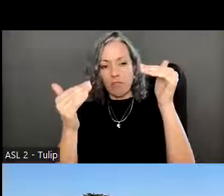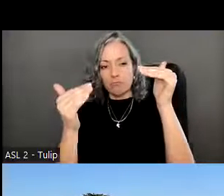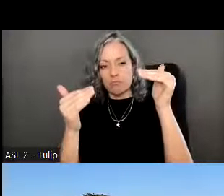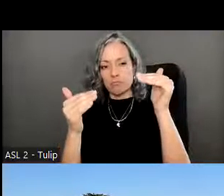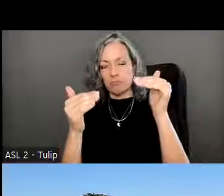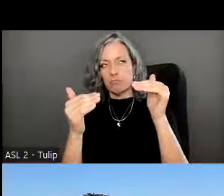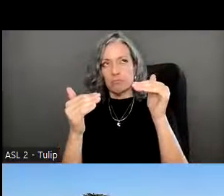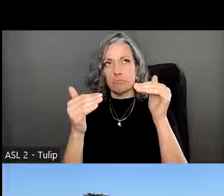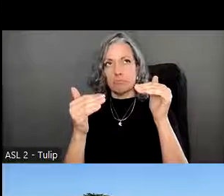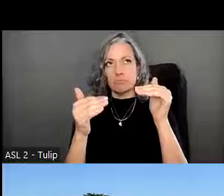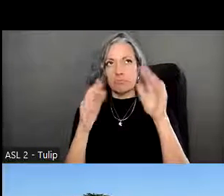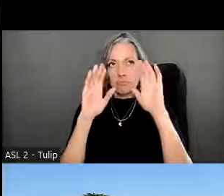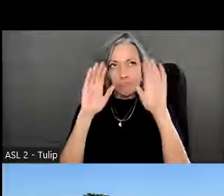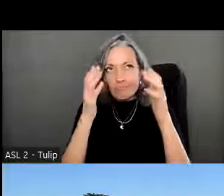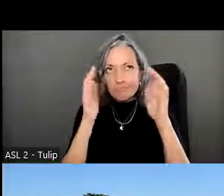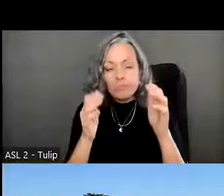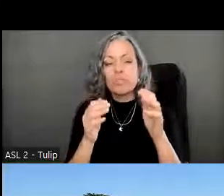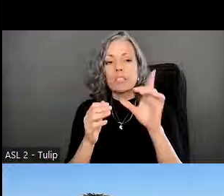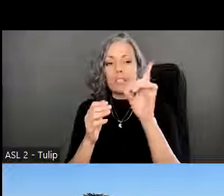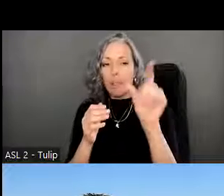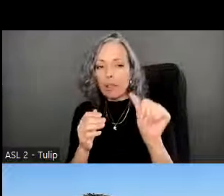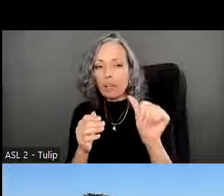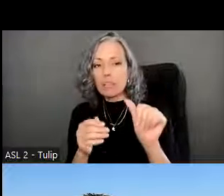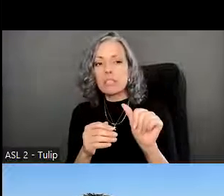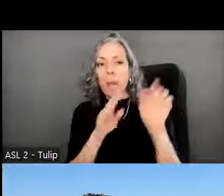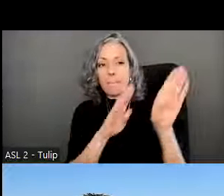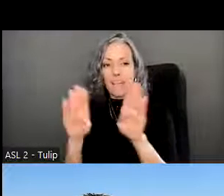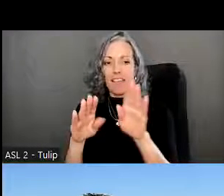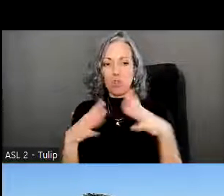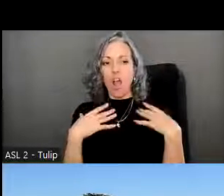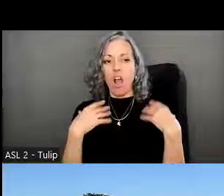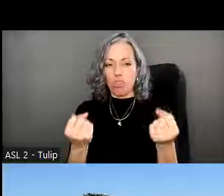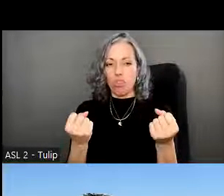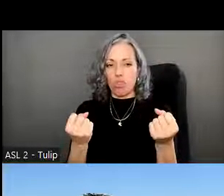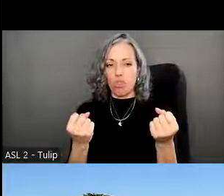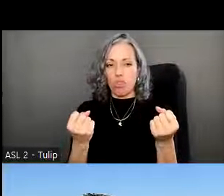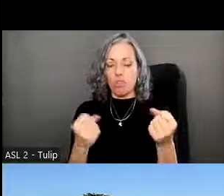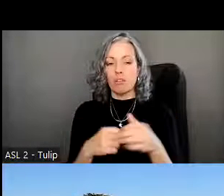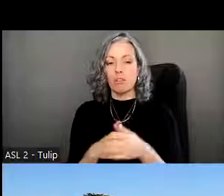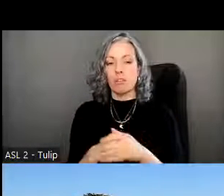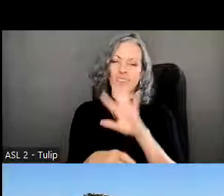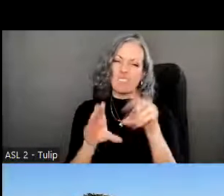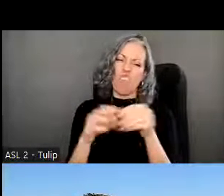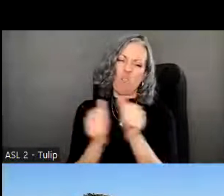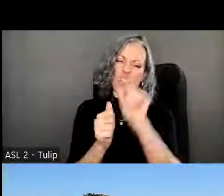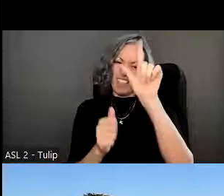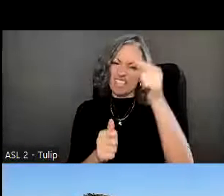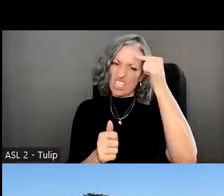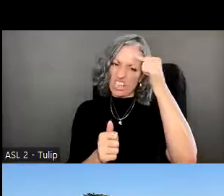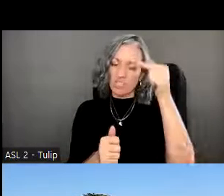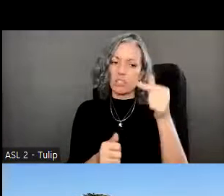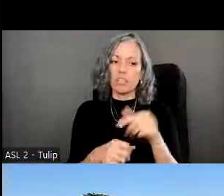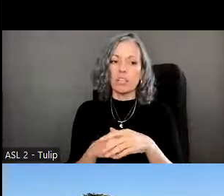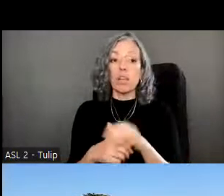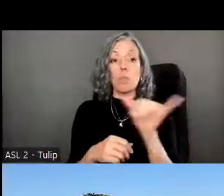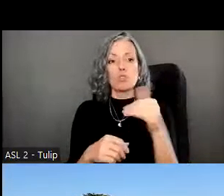impairment, excluding developmental disabilities and behavioral health. That was a component of the legislation early on. But we have many,